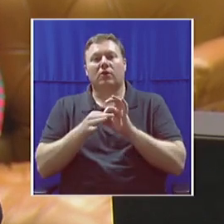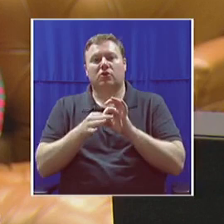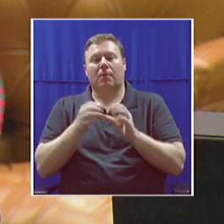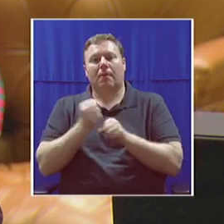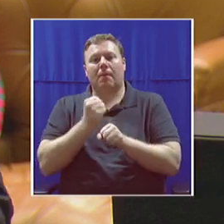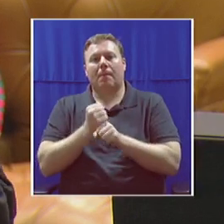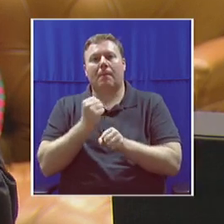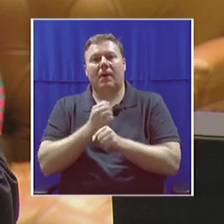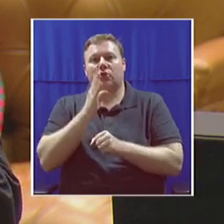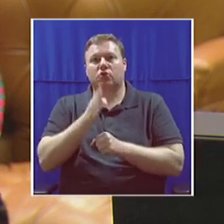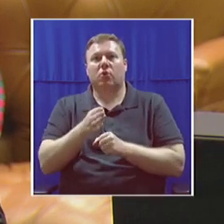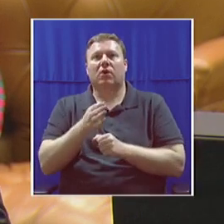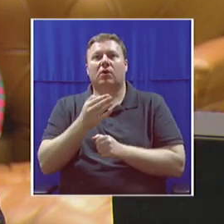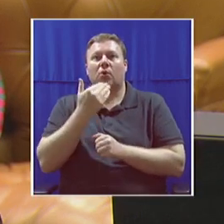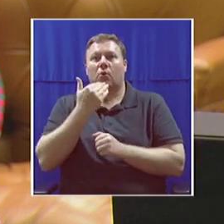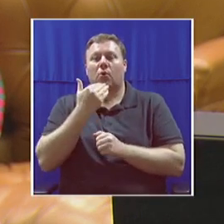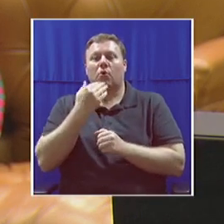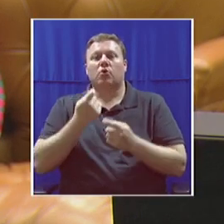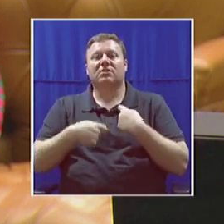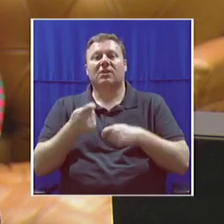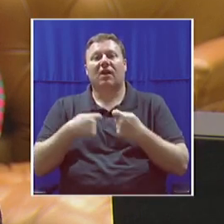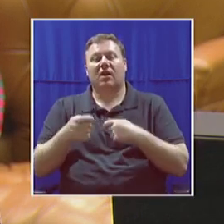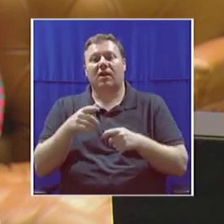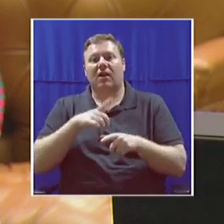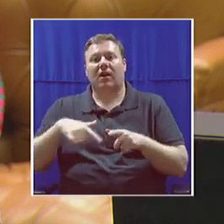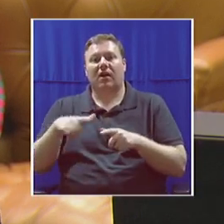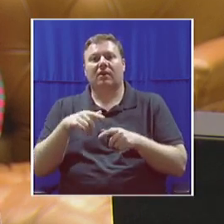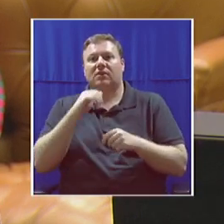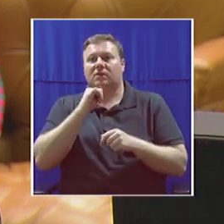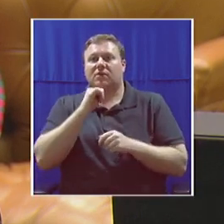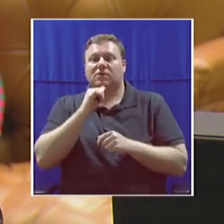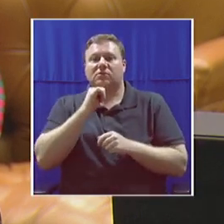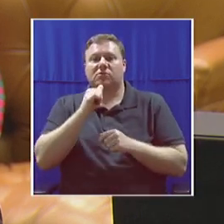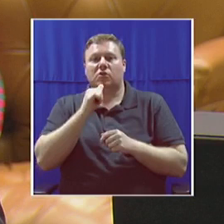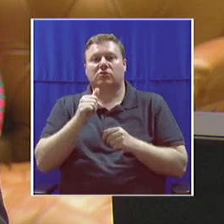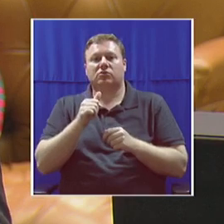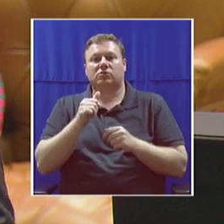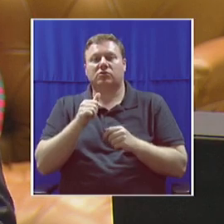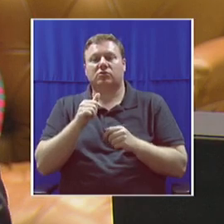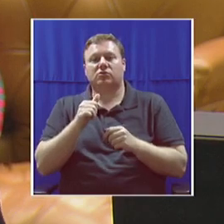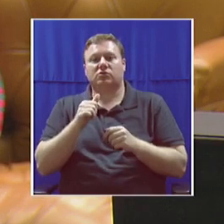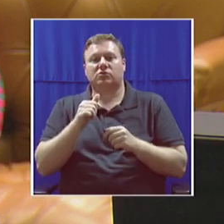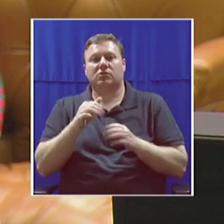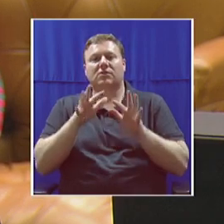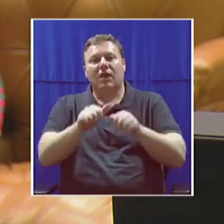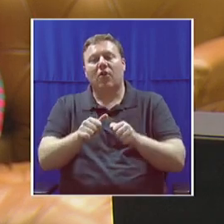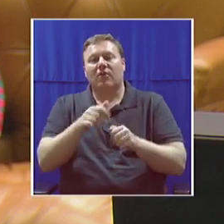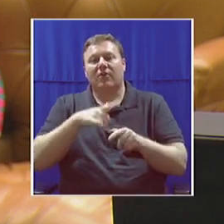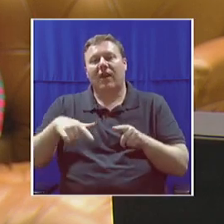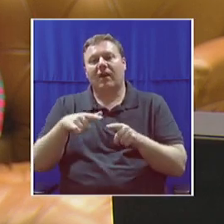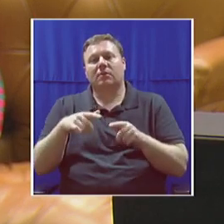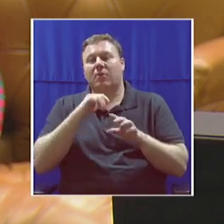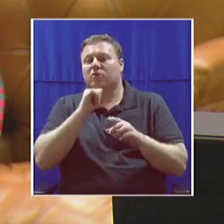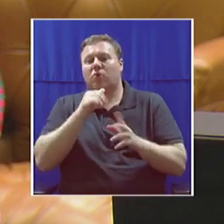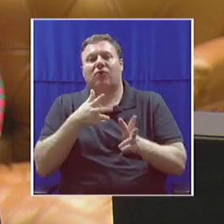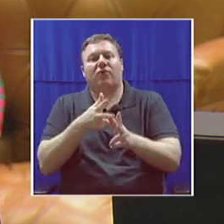whoever sells land doesn't undermine the process of exporation of land without compensation but I think it would be difficult for us